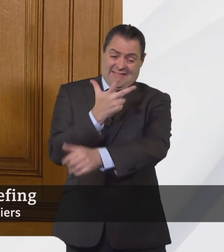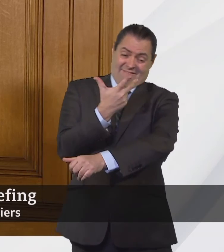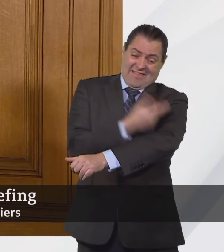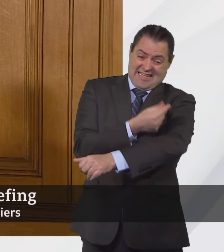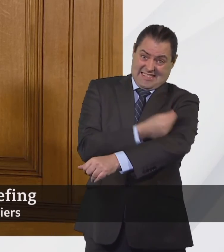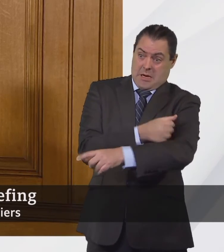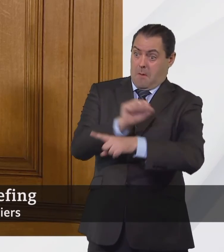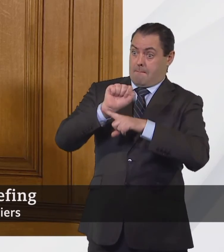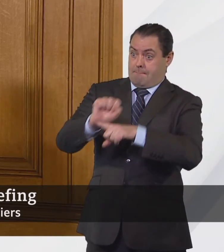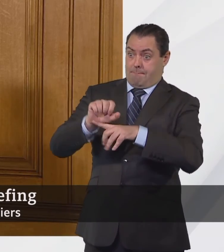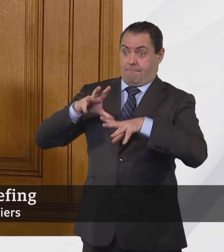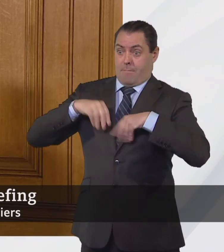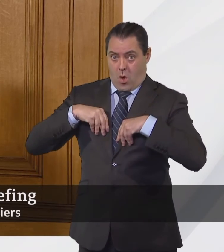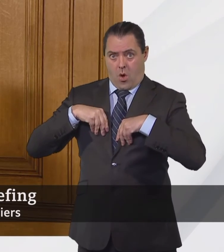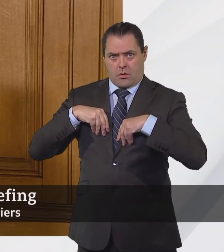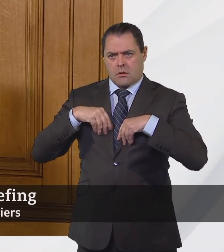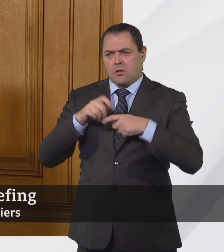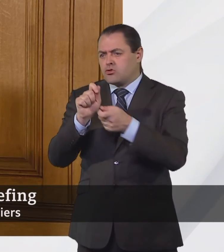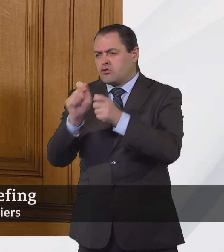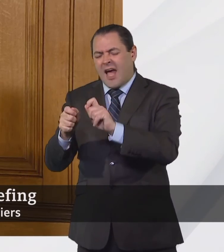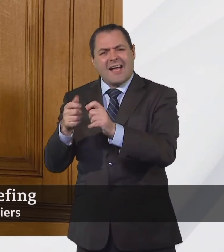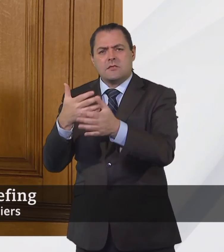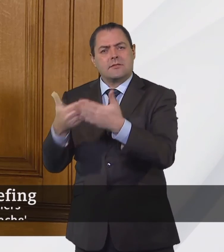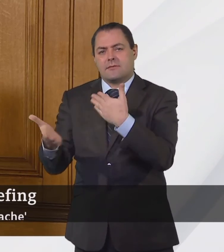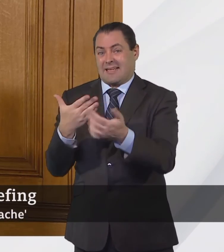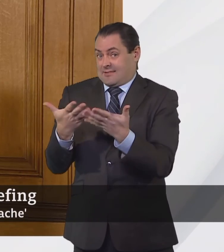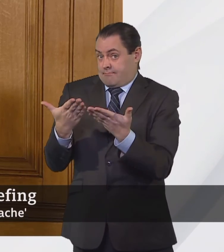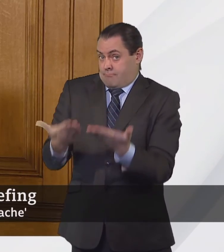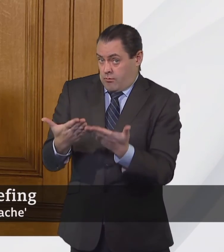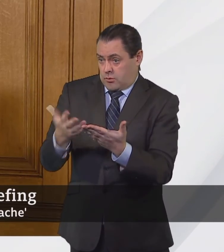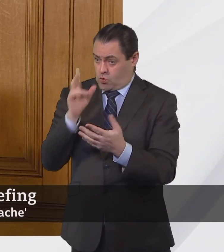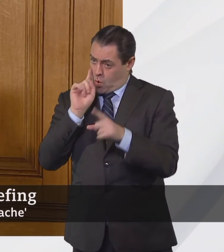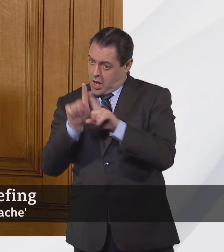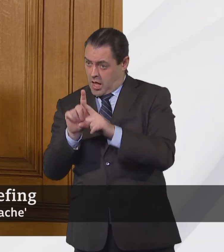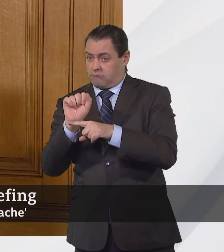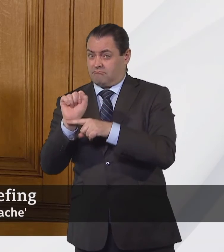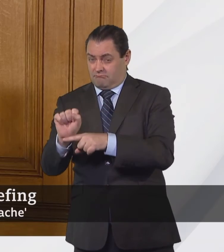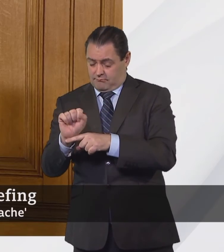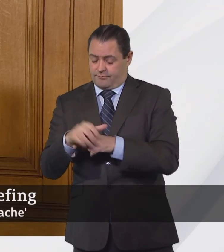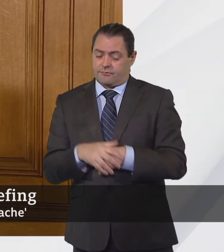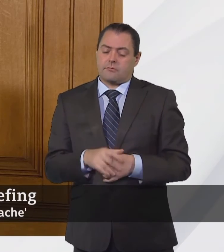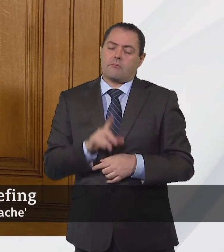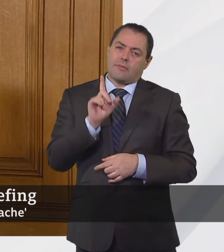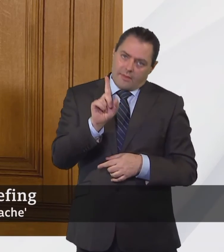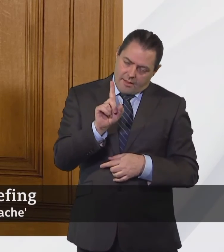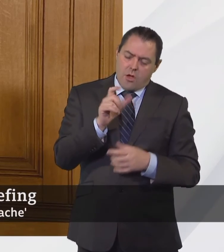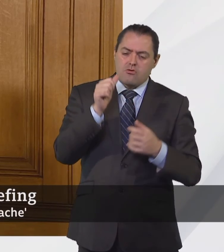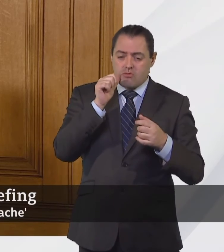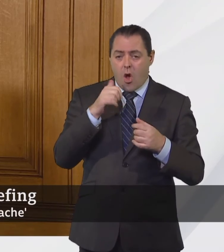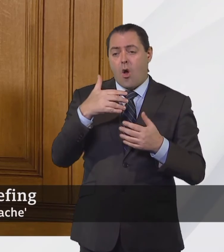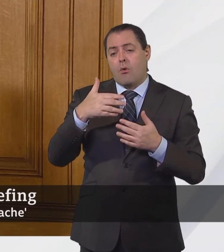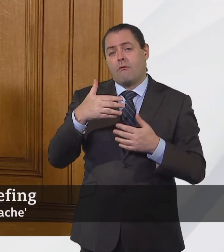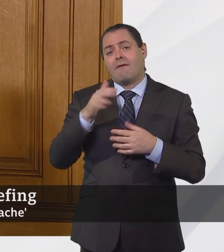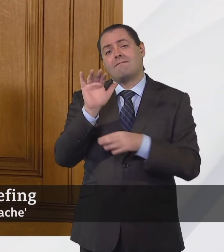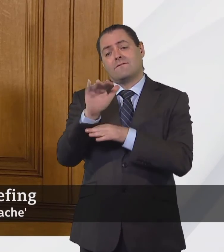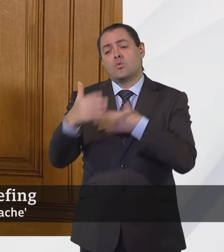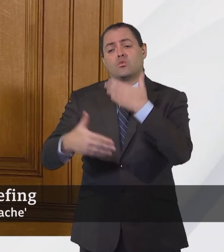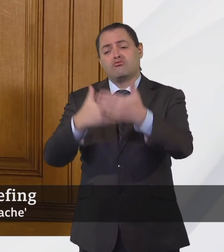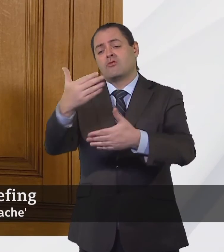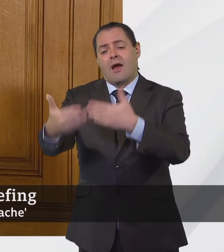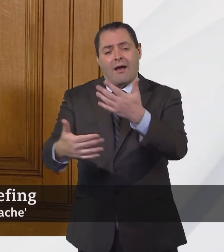effective. But it is possible that as the vaccines work and they put pressure on the virus, that the virus mutates and